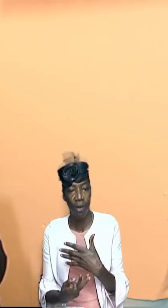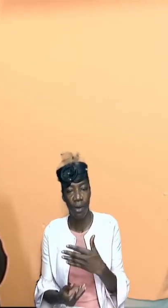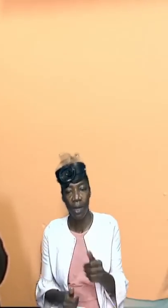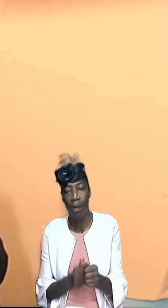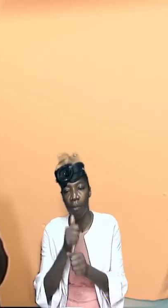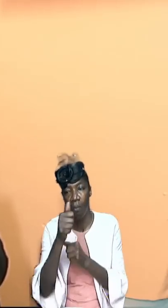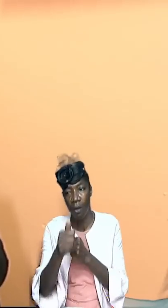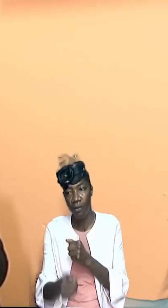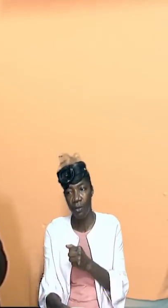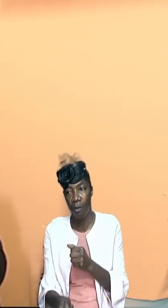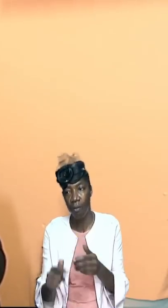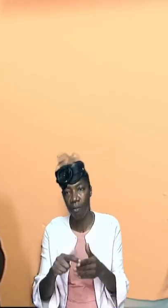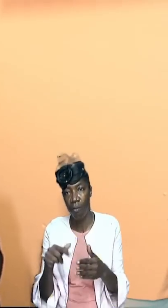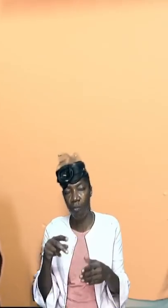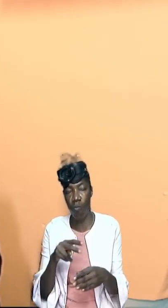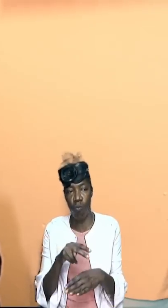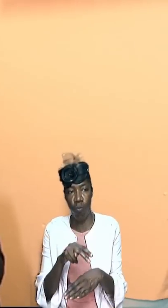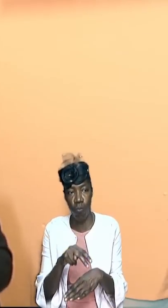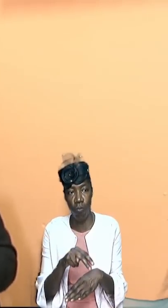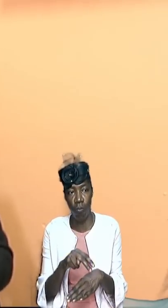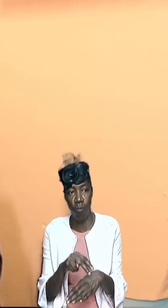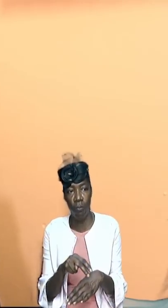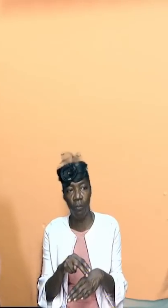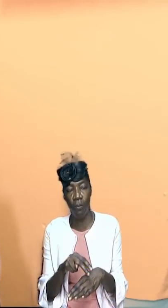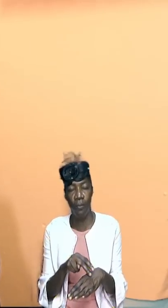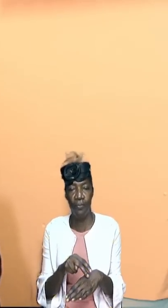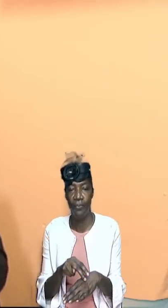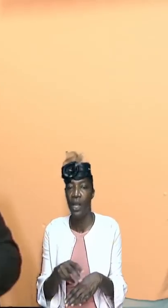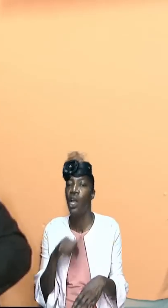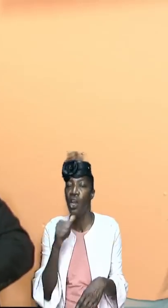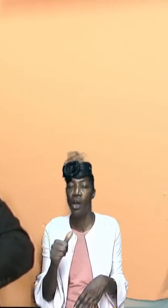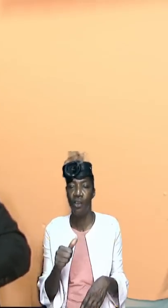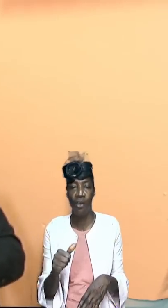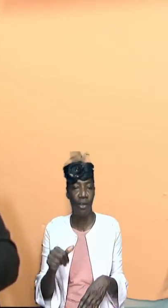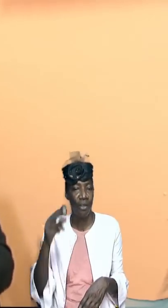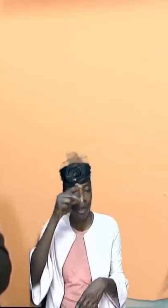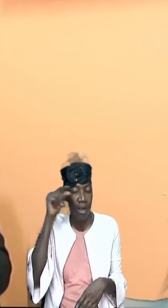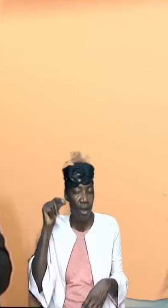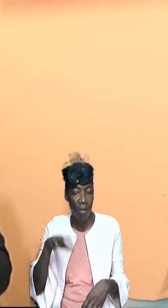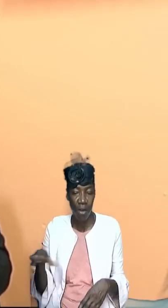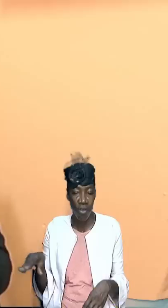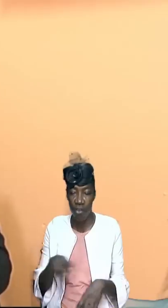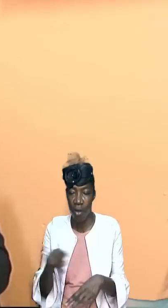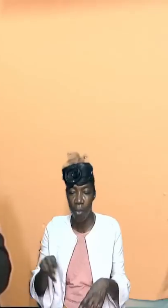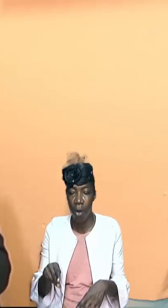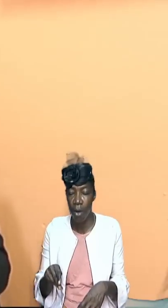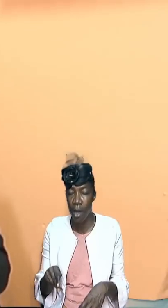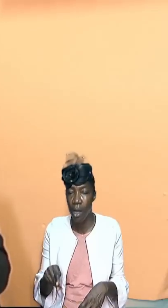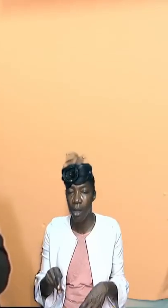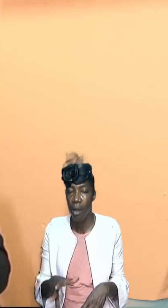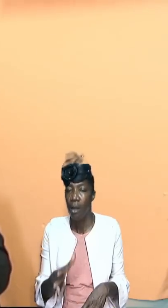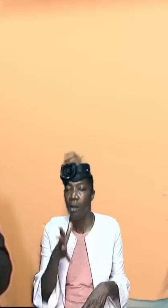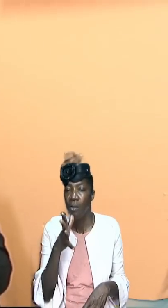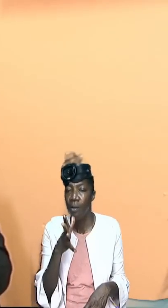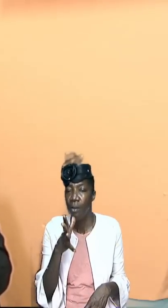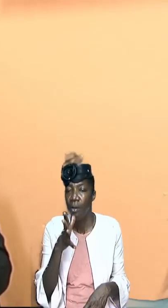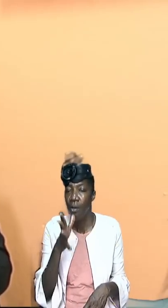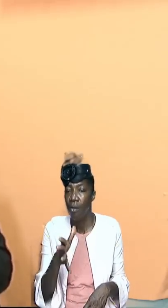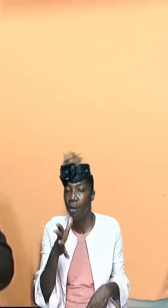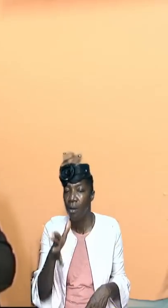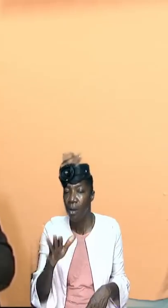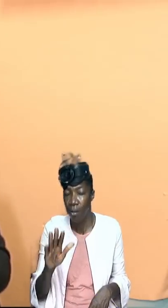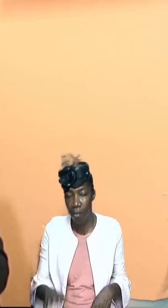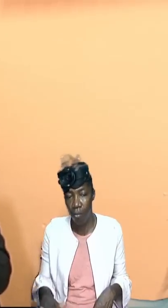to Noah's, not just Noah's children, they lived it, but the grandchildren, Noah's grandchildren,